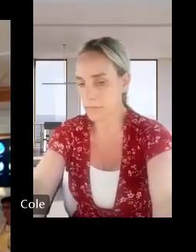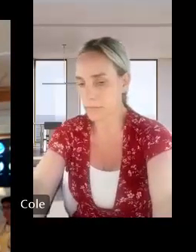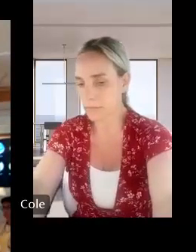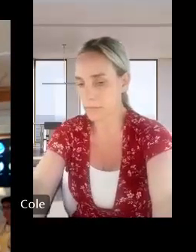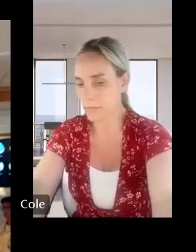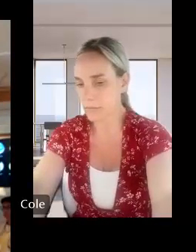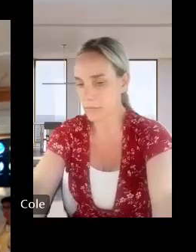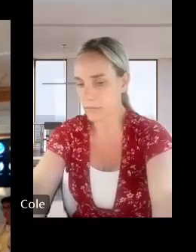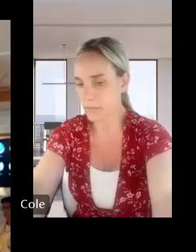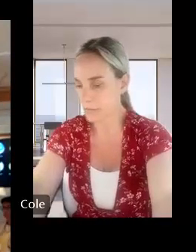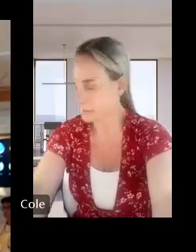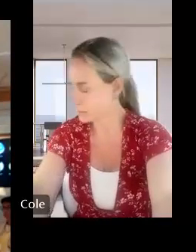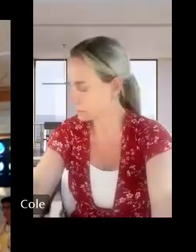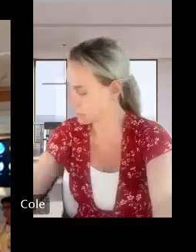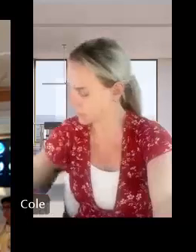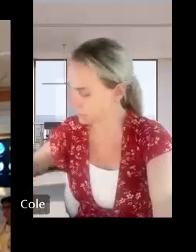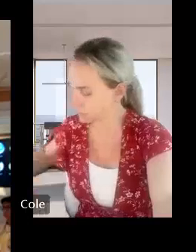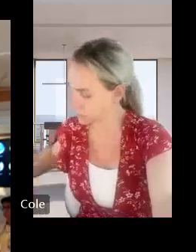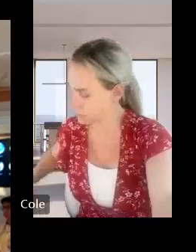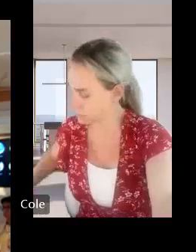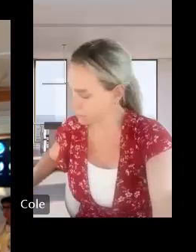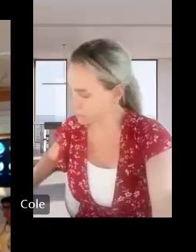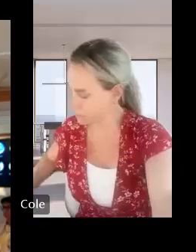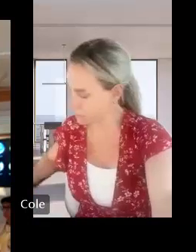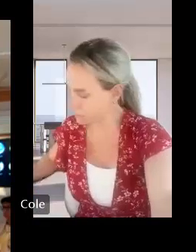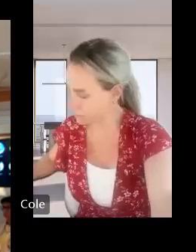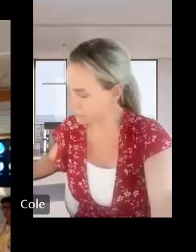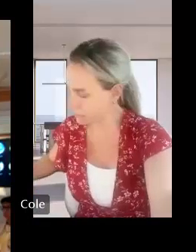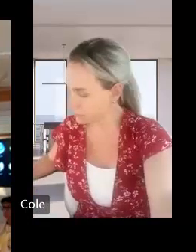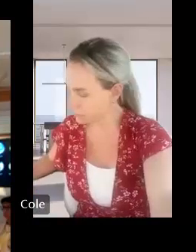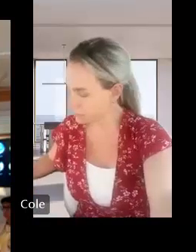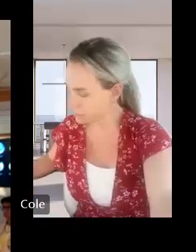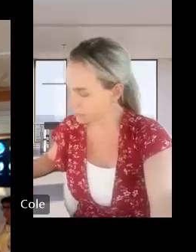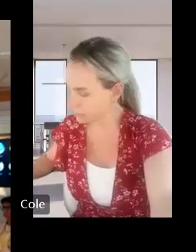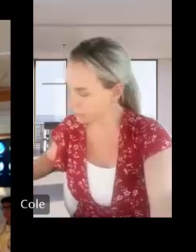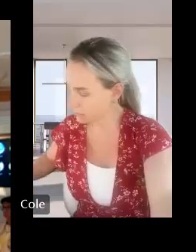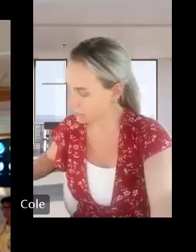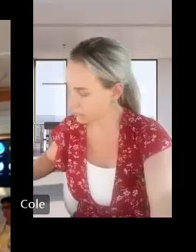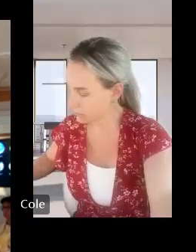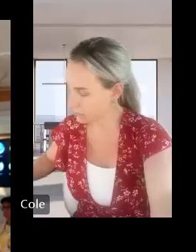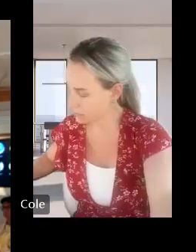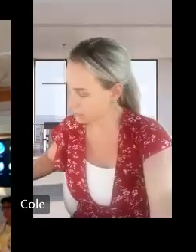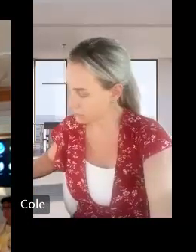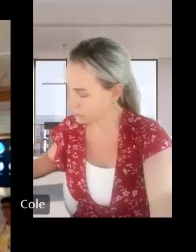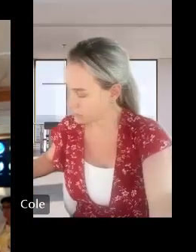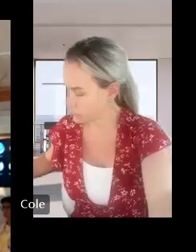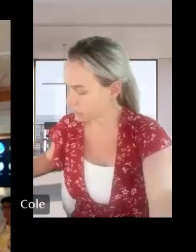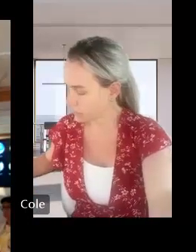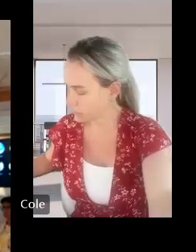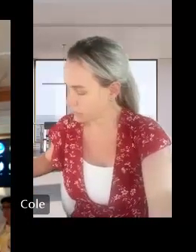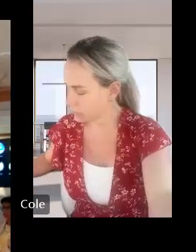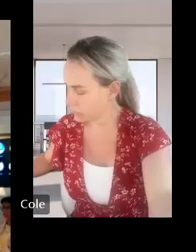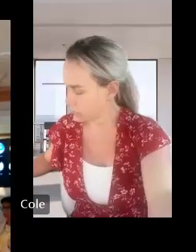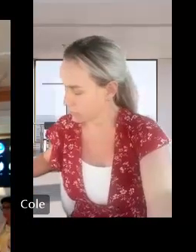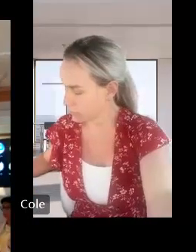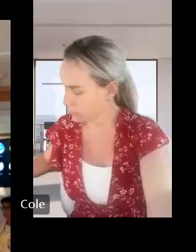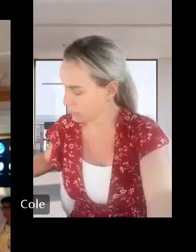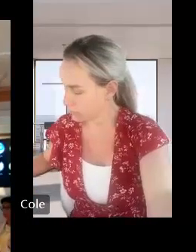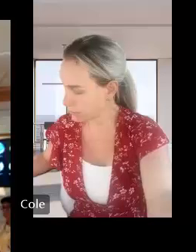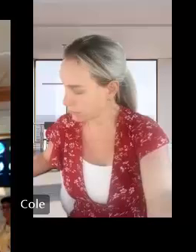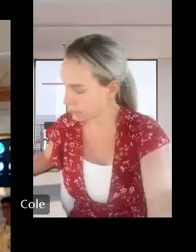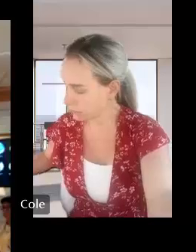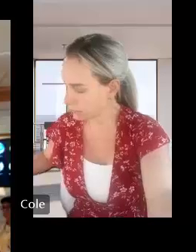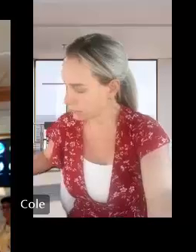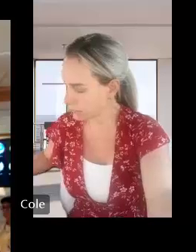Just was wondering, I've noticed that 46% of response were staff and 22% were parents and 26%